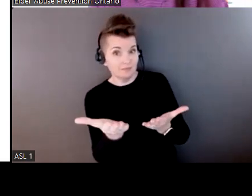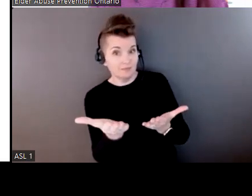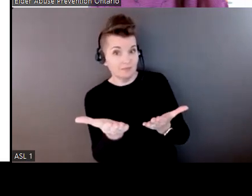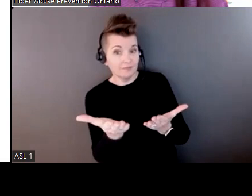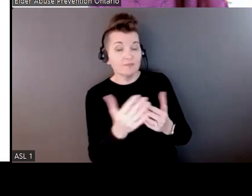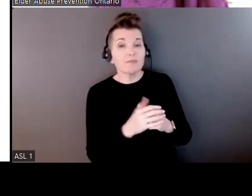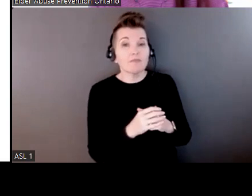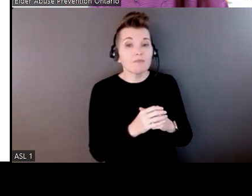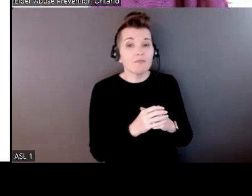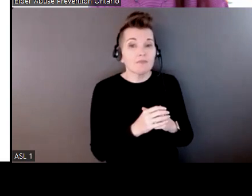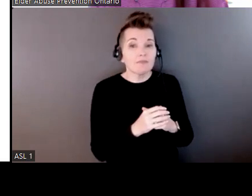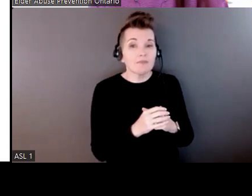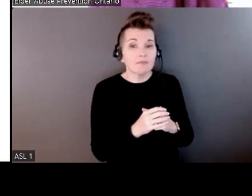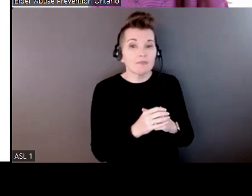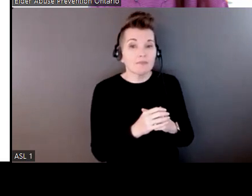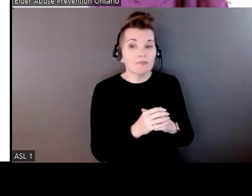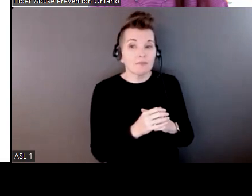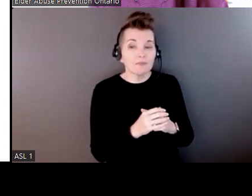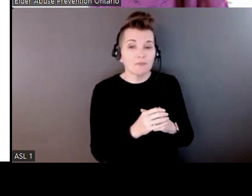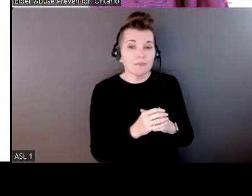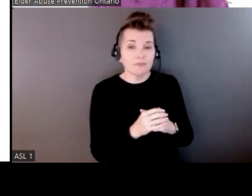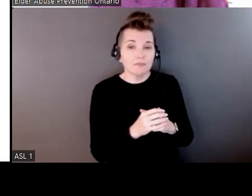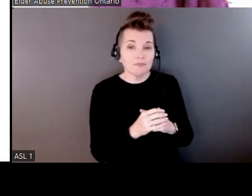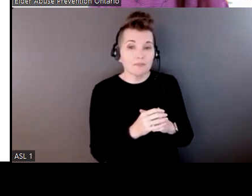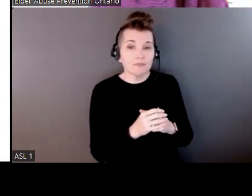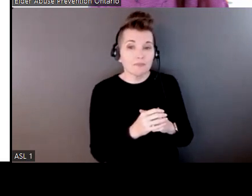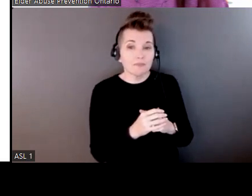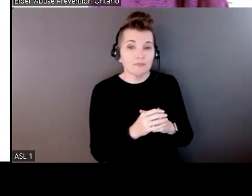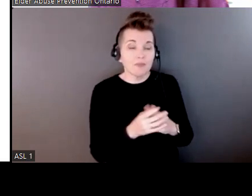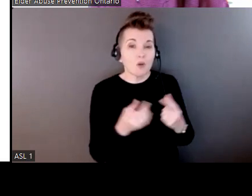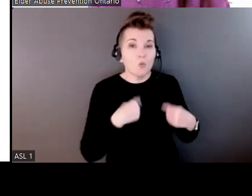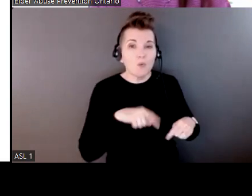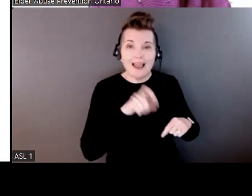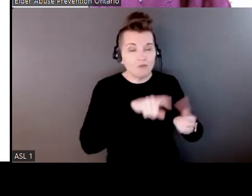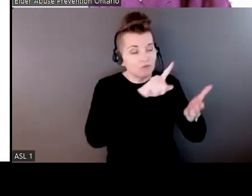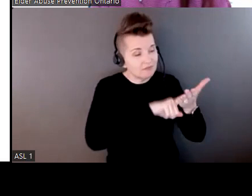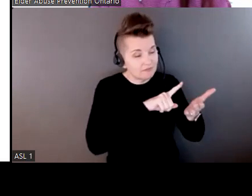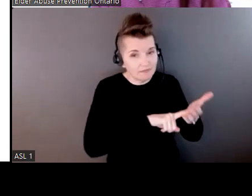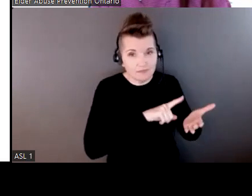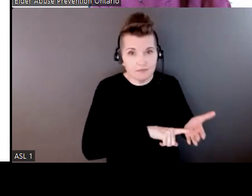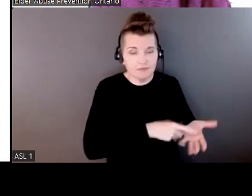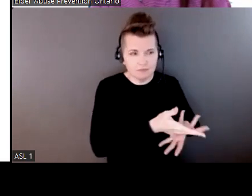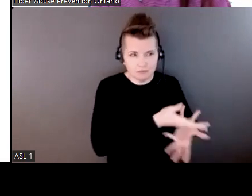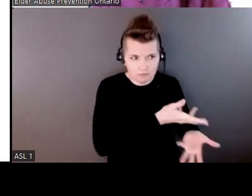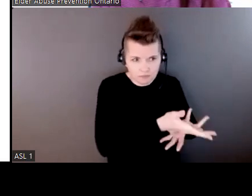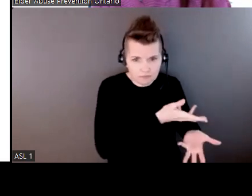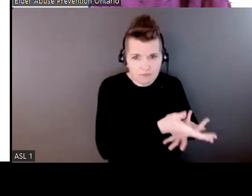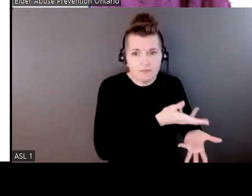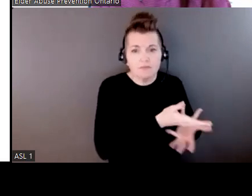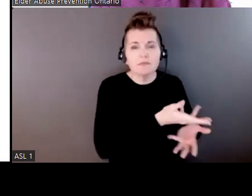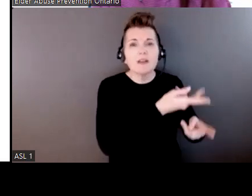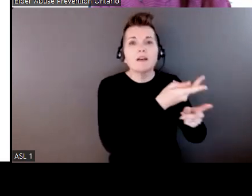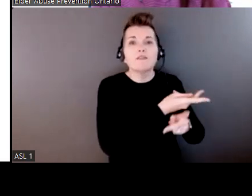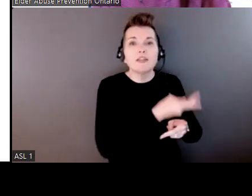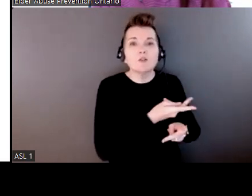never encountered a situation where we don't unpack further, where we can't come up with a resolution that keeps